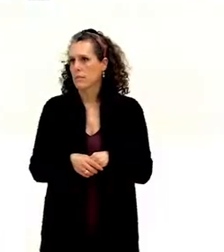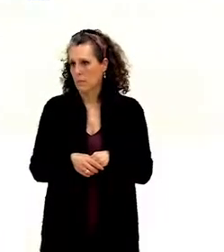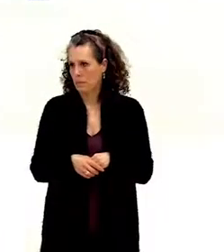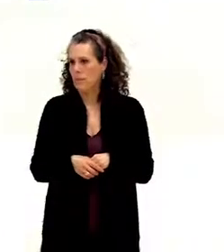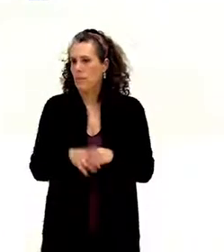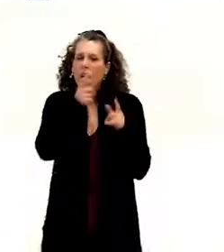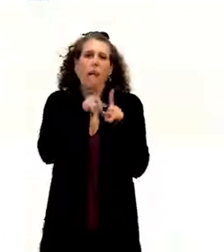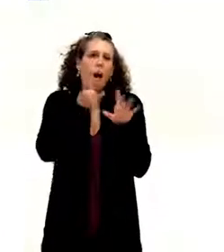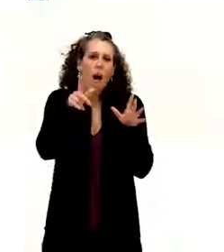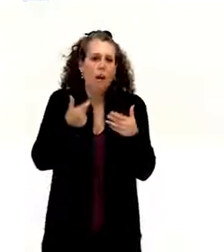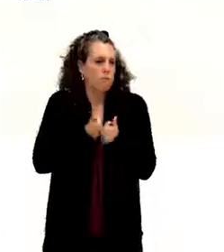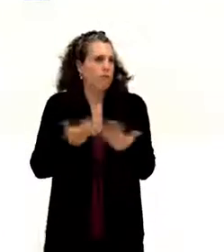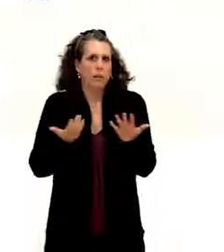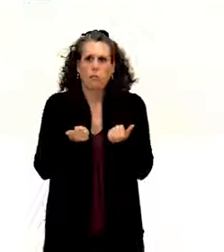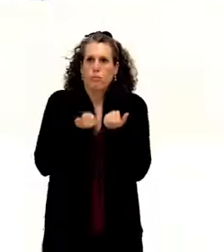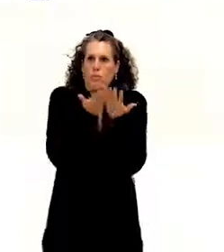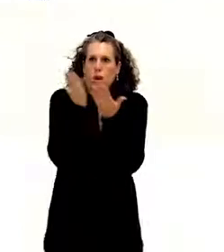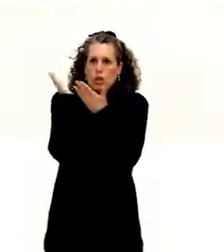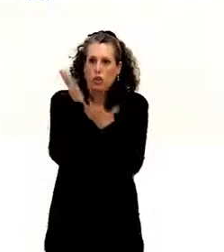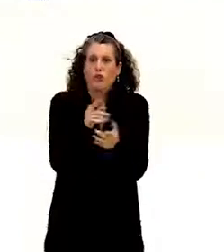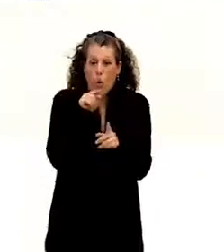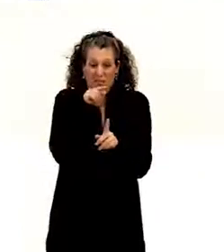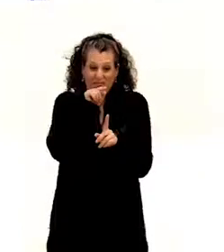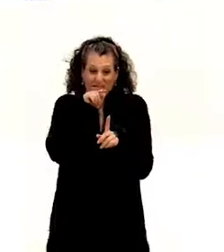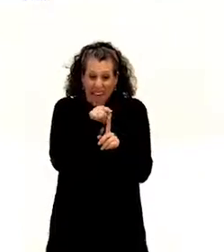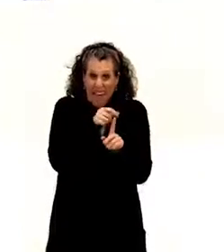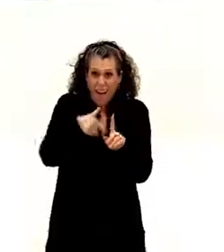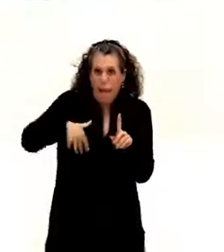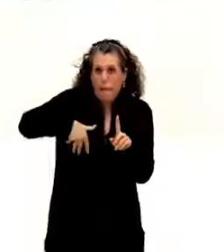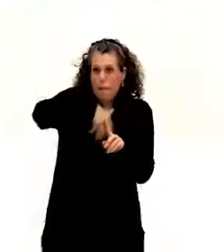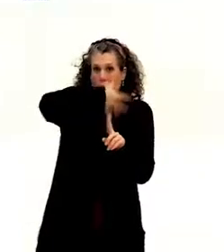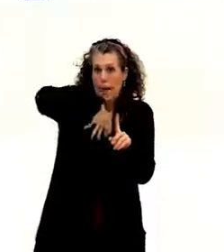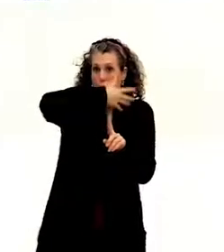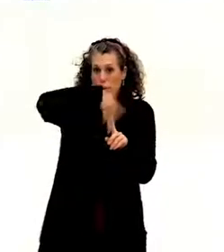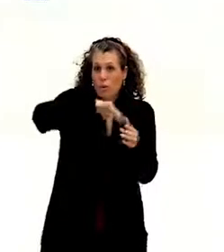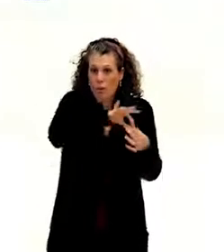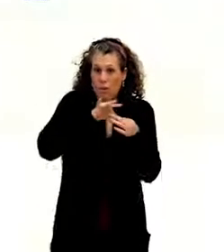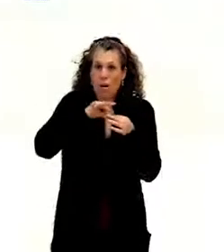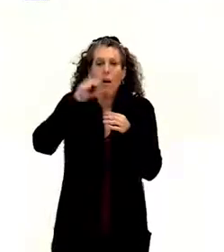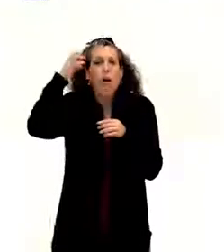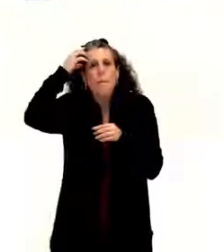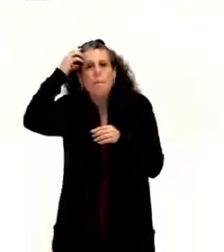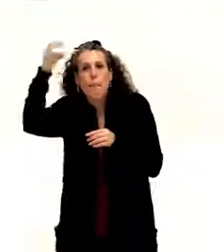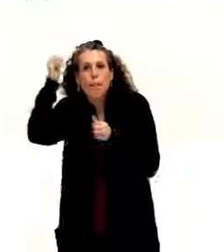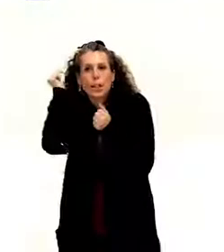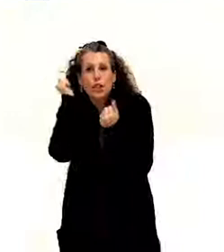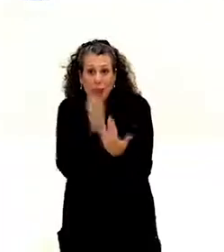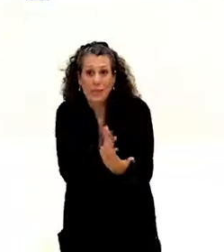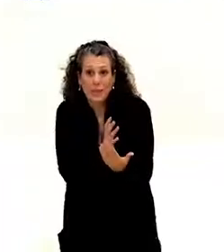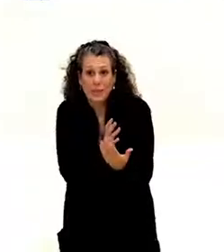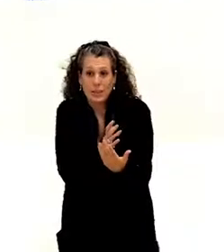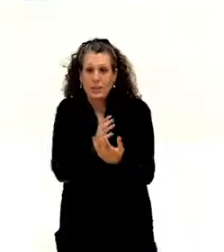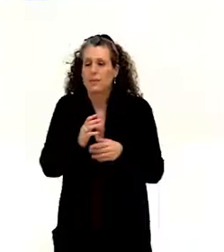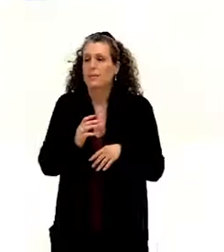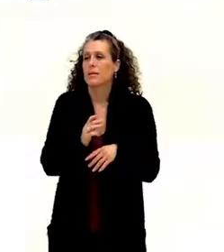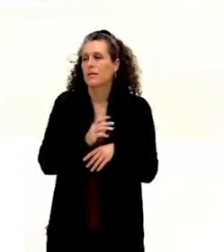services. So you have that background behind the concept of the public services and also